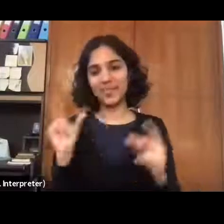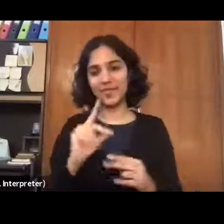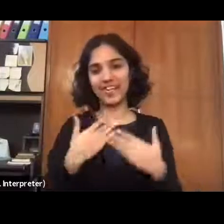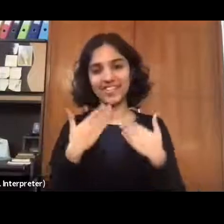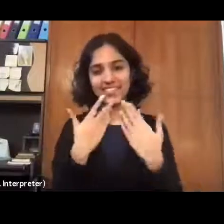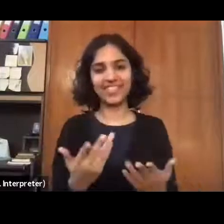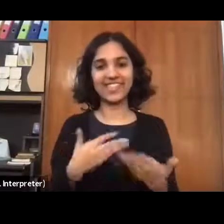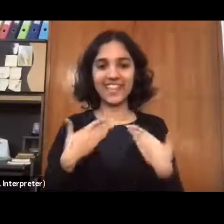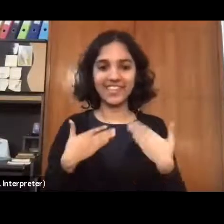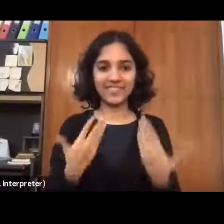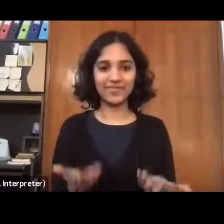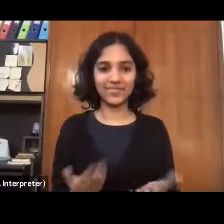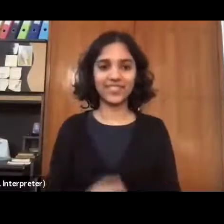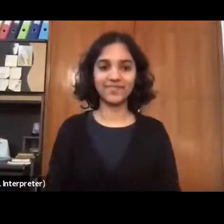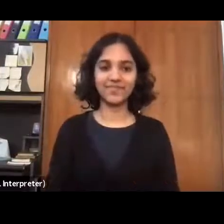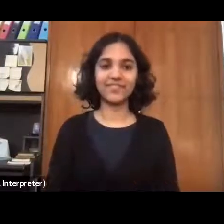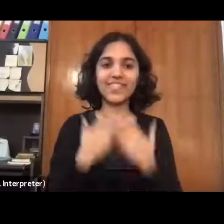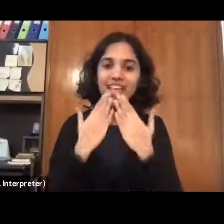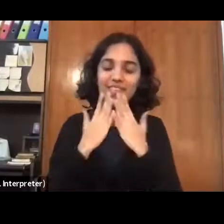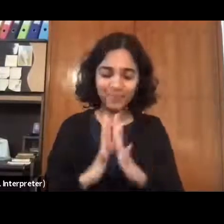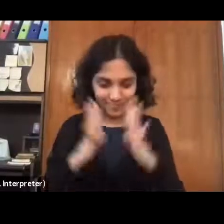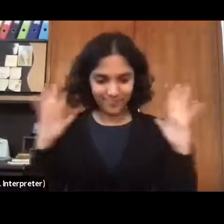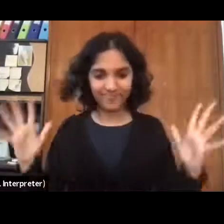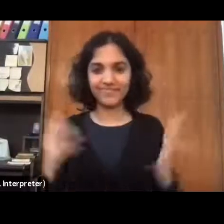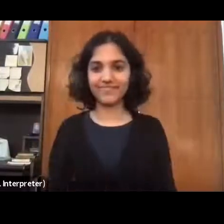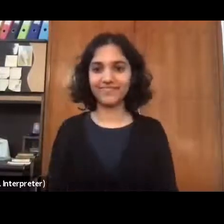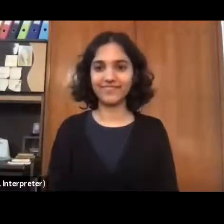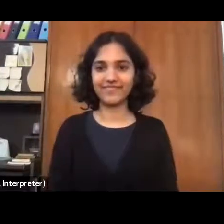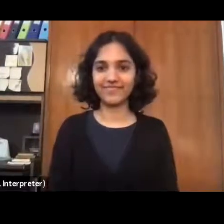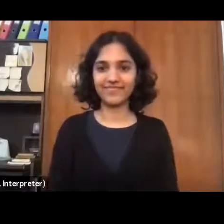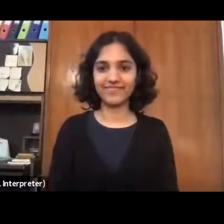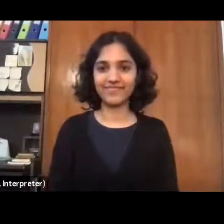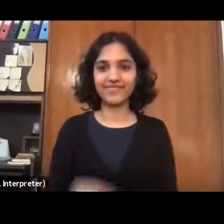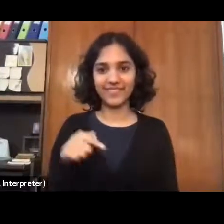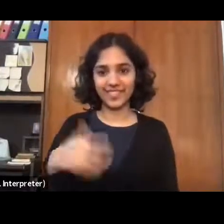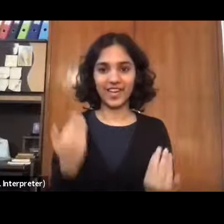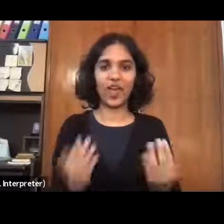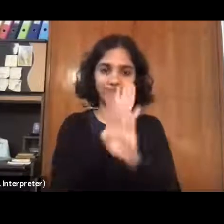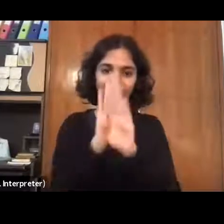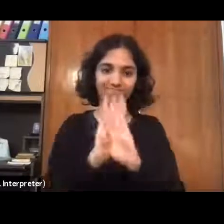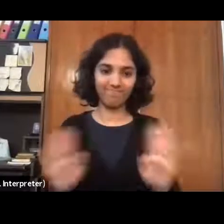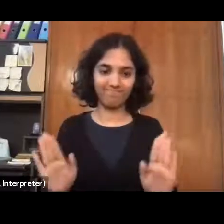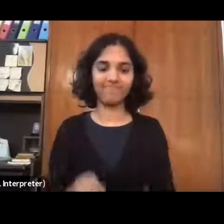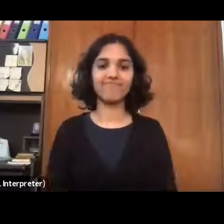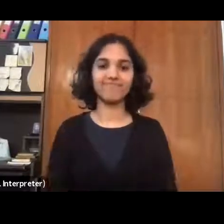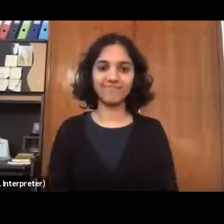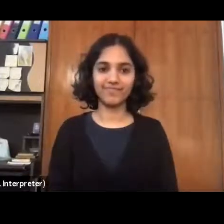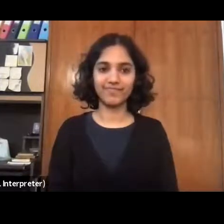Thank you so much. I think this webinar has come to an end.